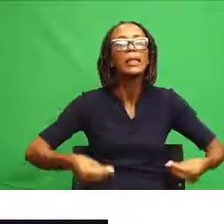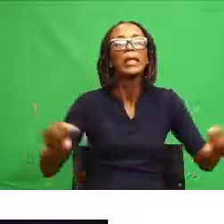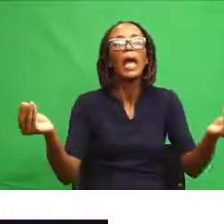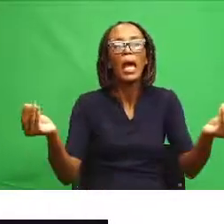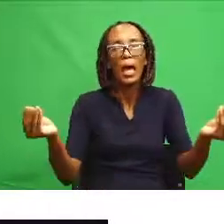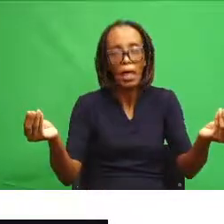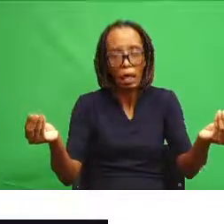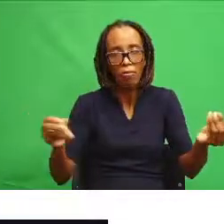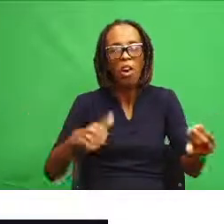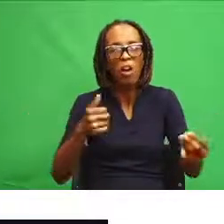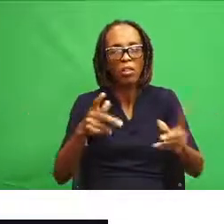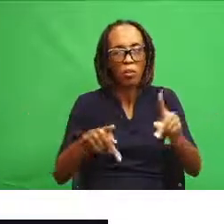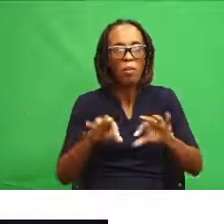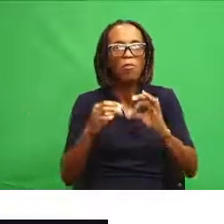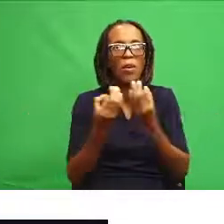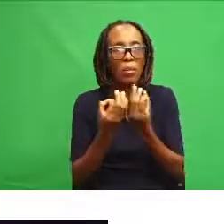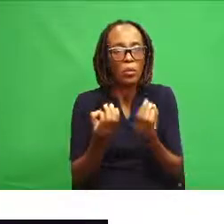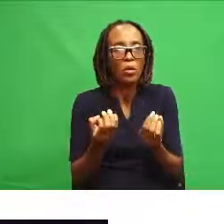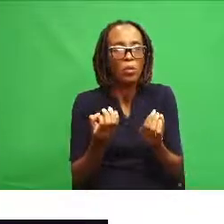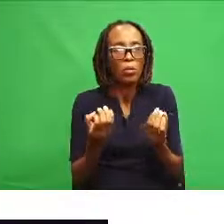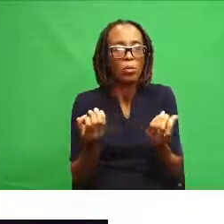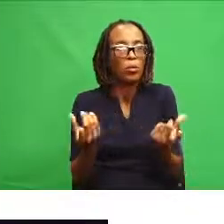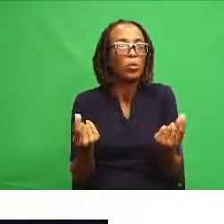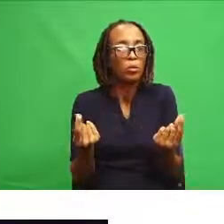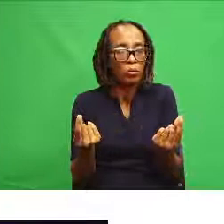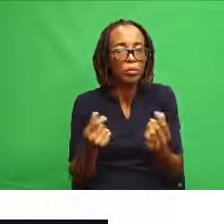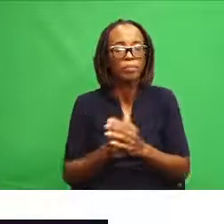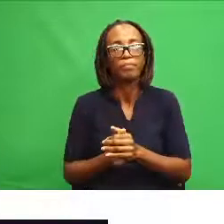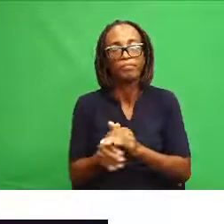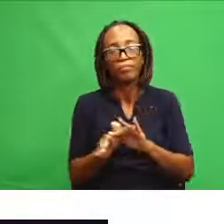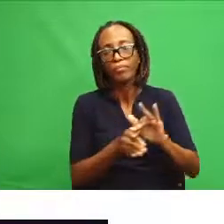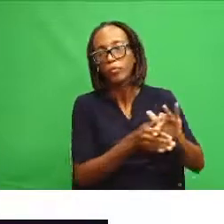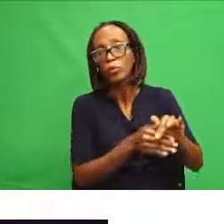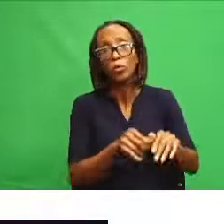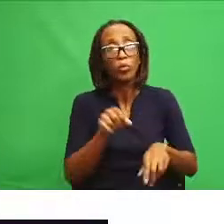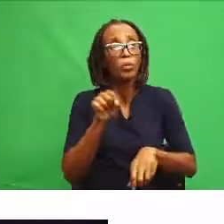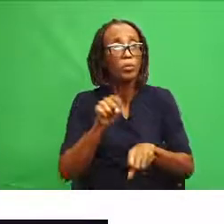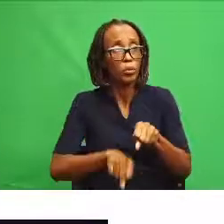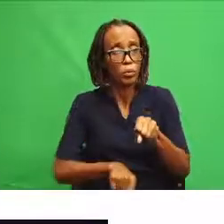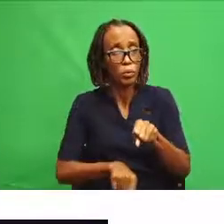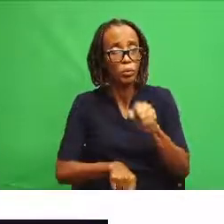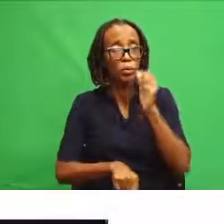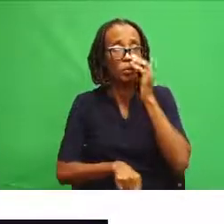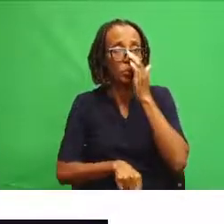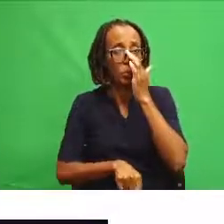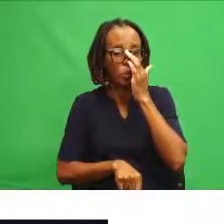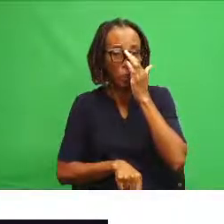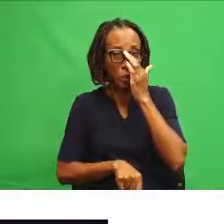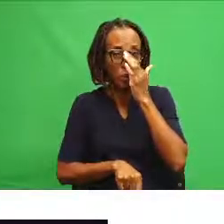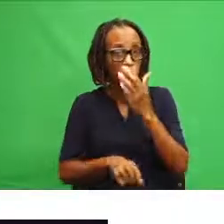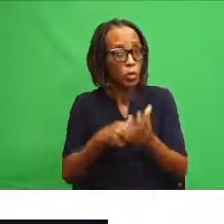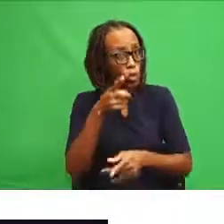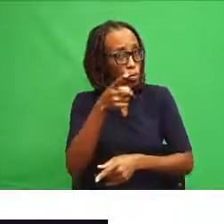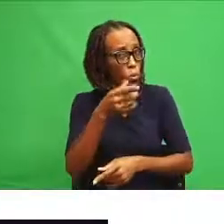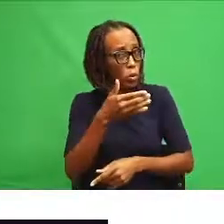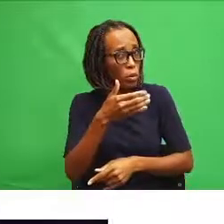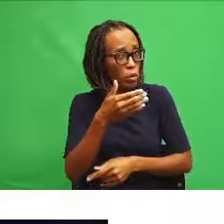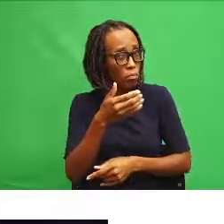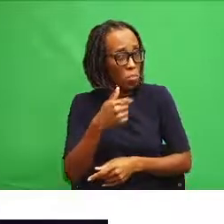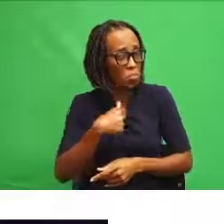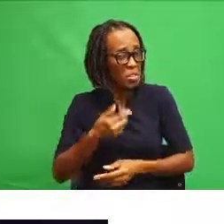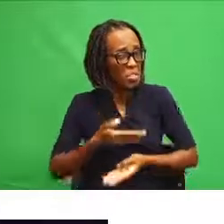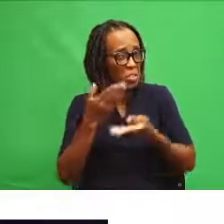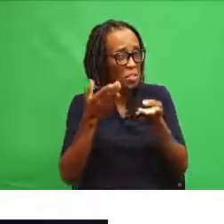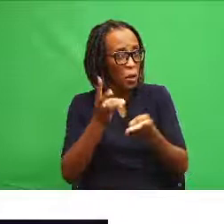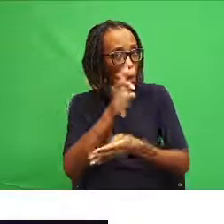the assets when it is received? All right? So you either have a will, which will have to